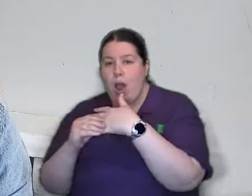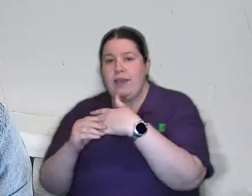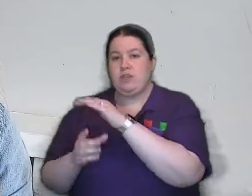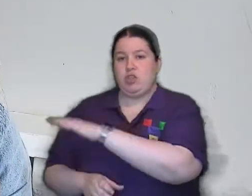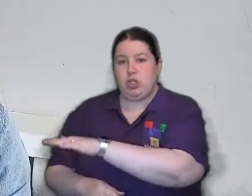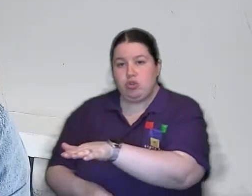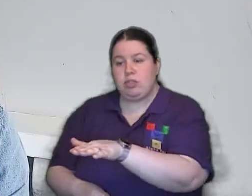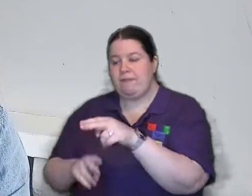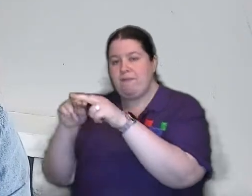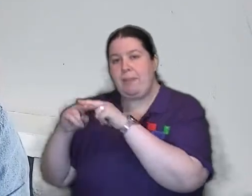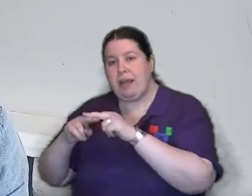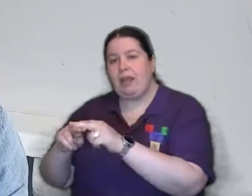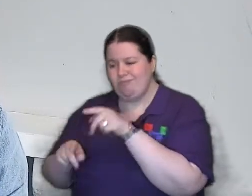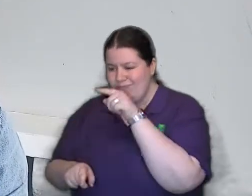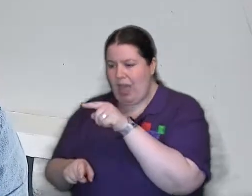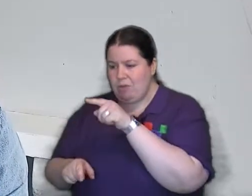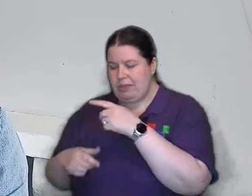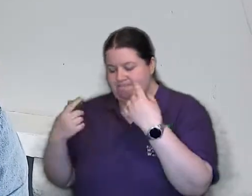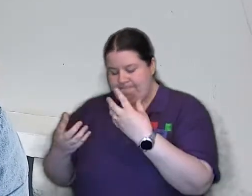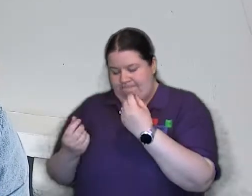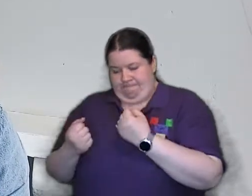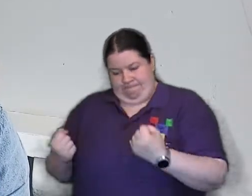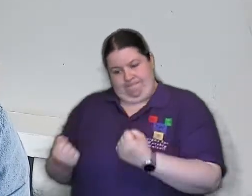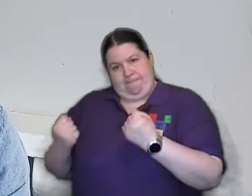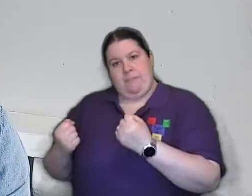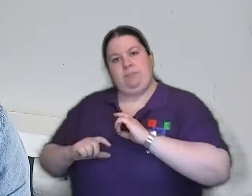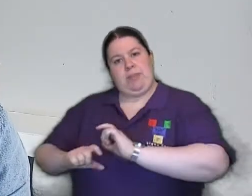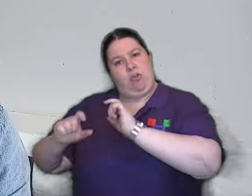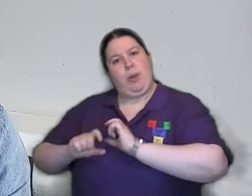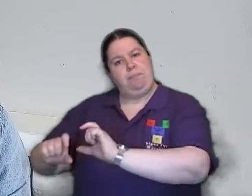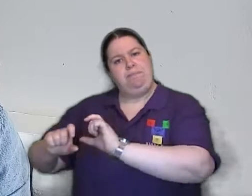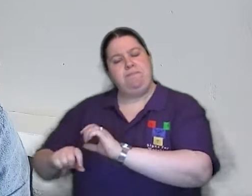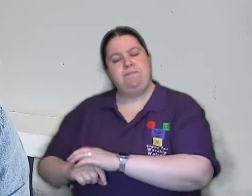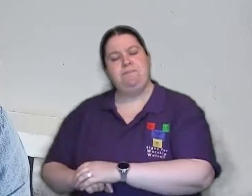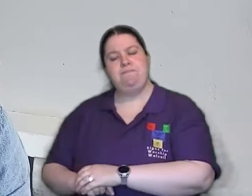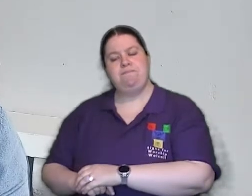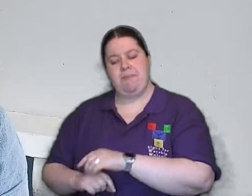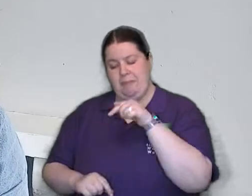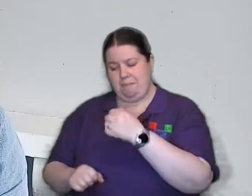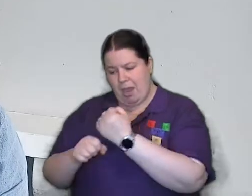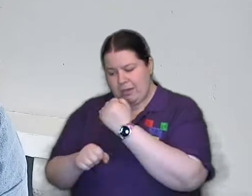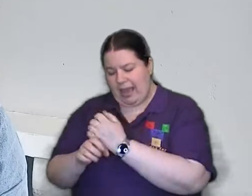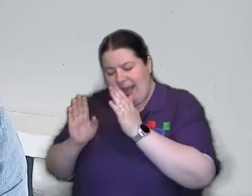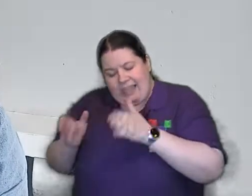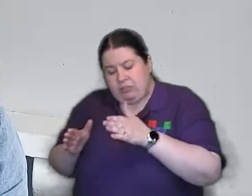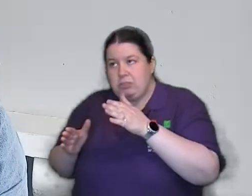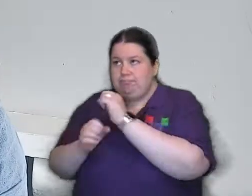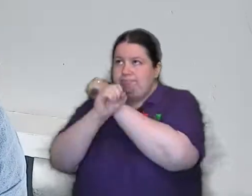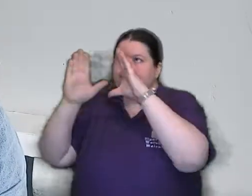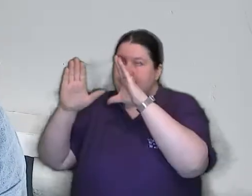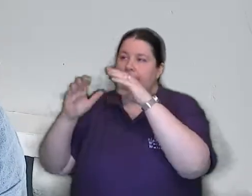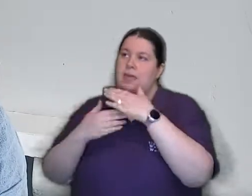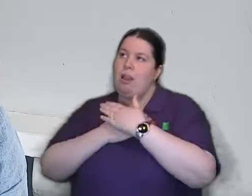ones again, their wives, their children and families. They were motivated by love. The miners had to